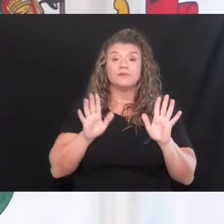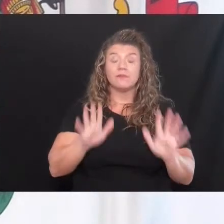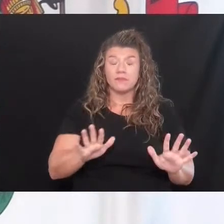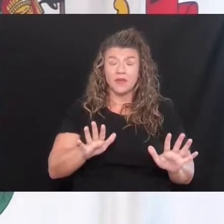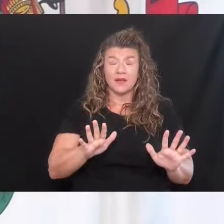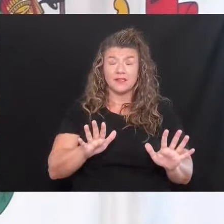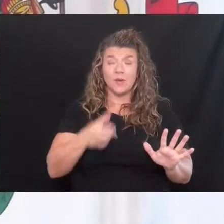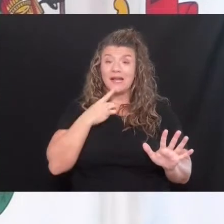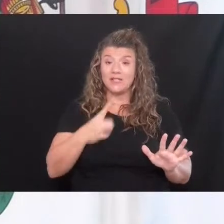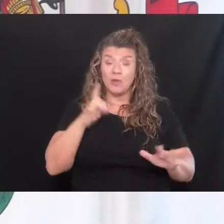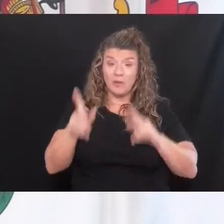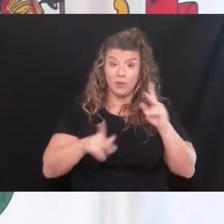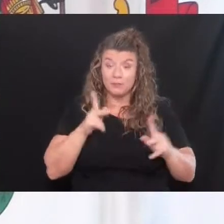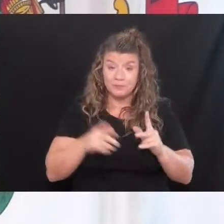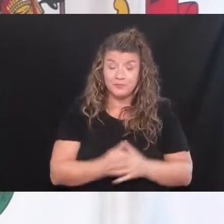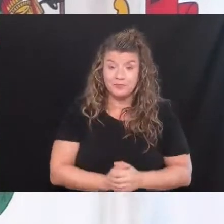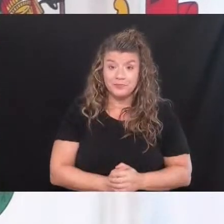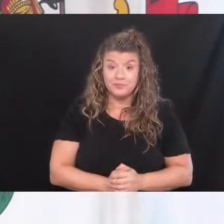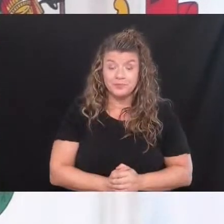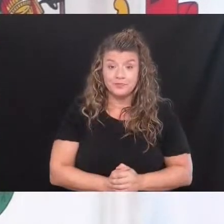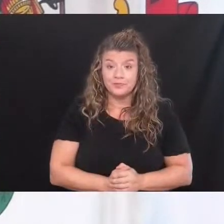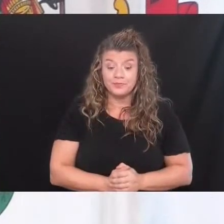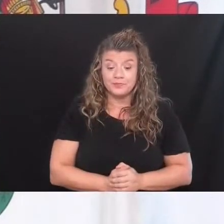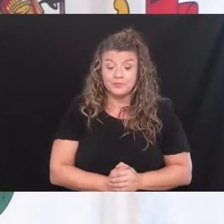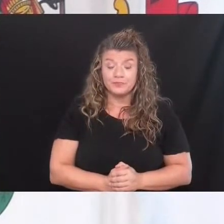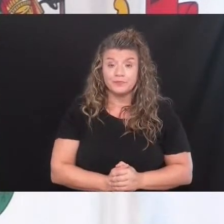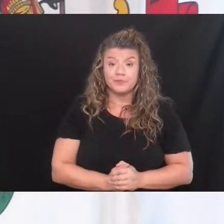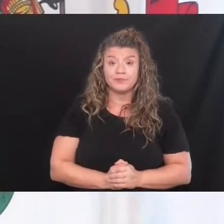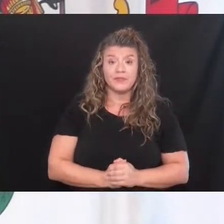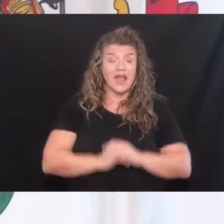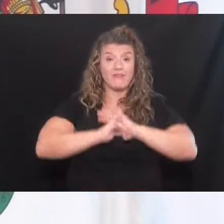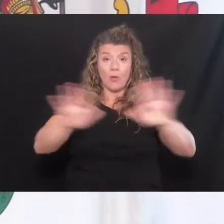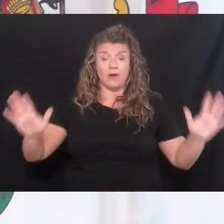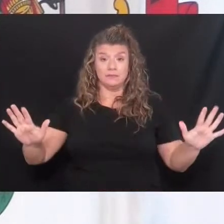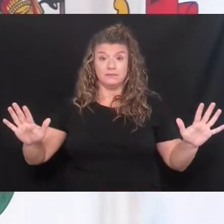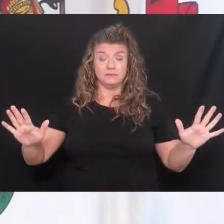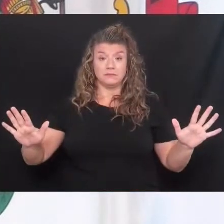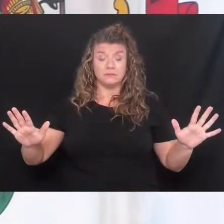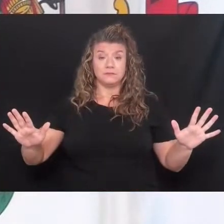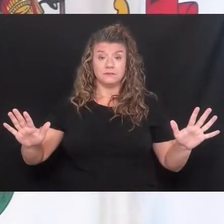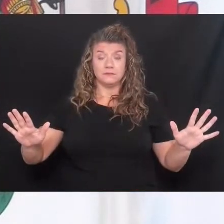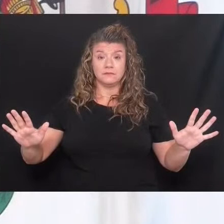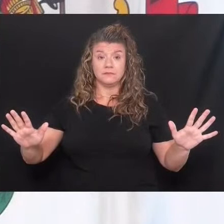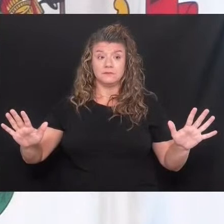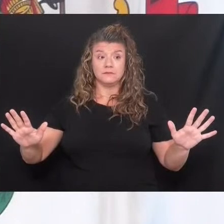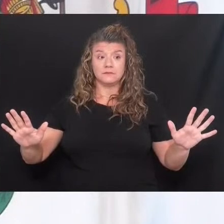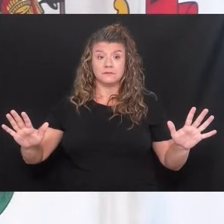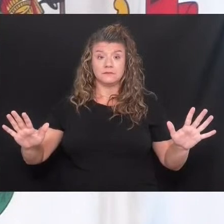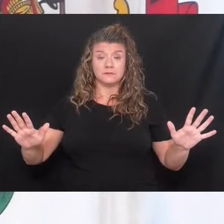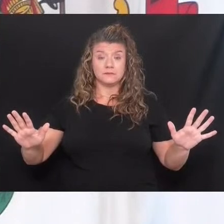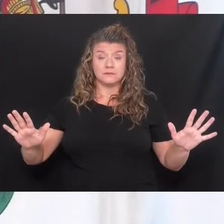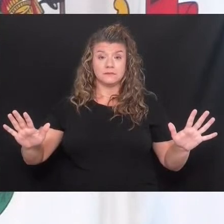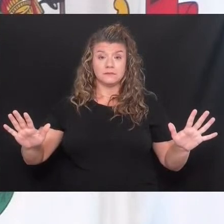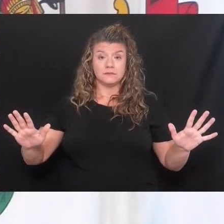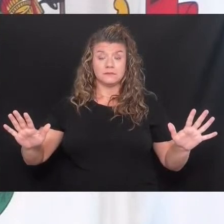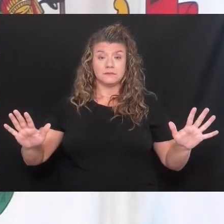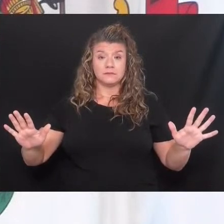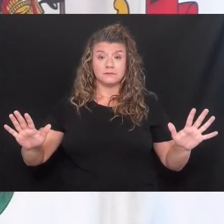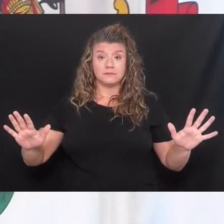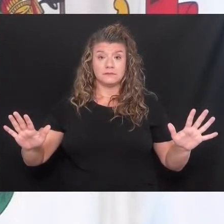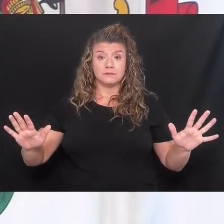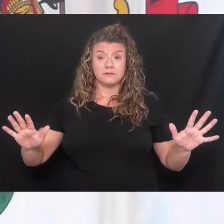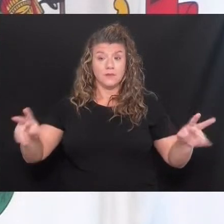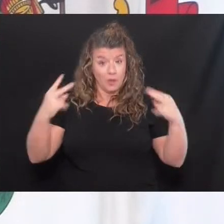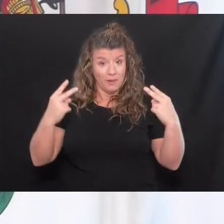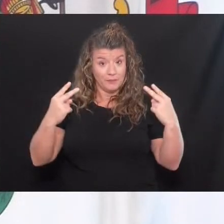say to people. I would say, everybody, full stop. Full stop. I mean, that's all there is to it. Now listen, if you've